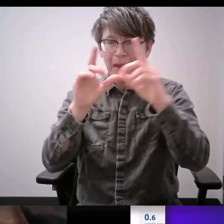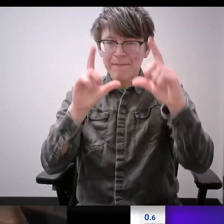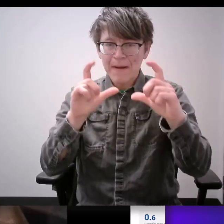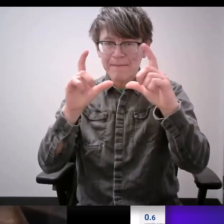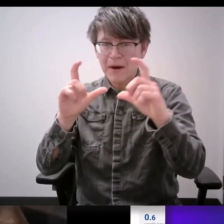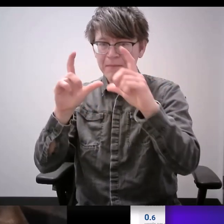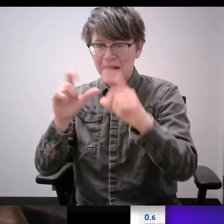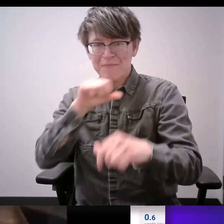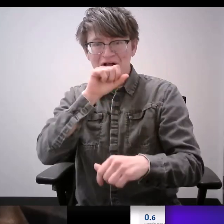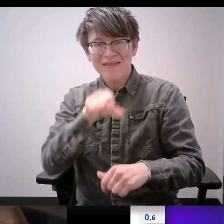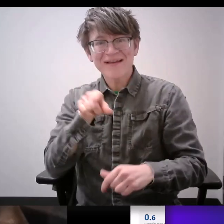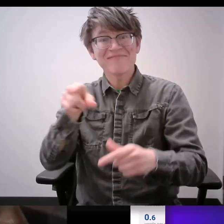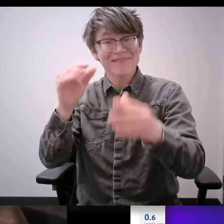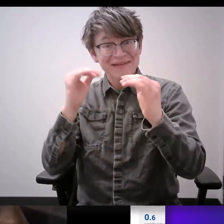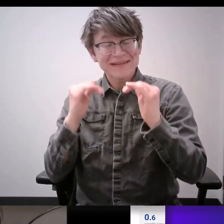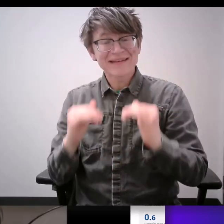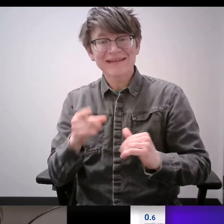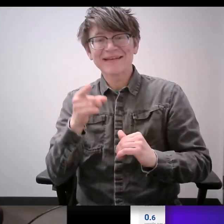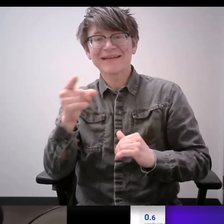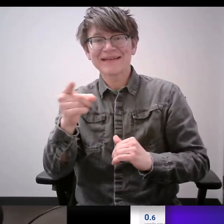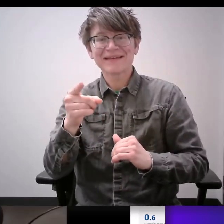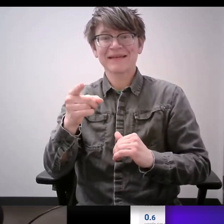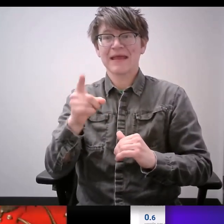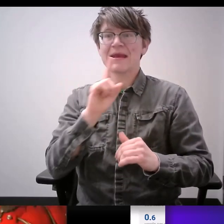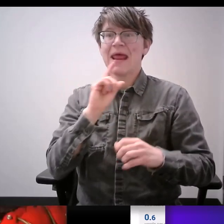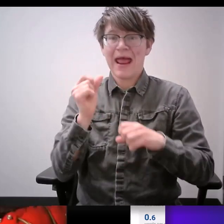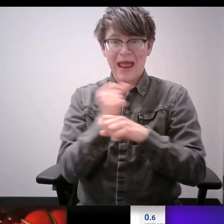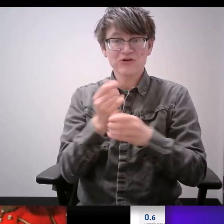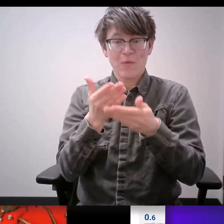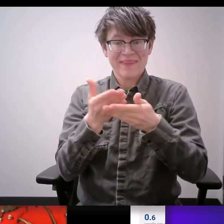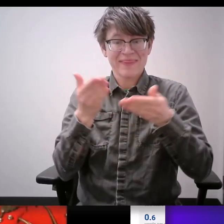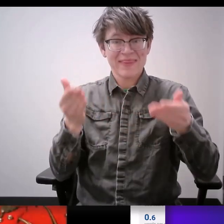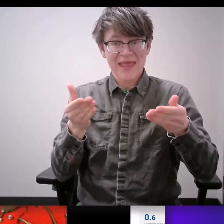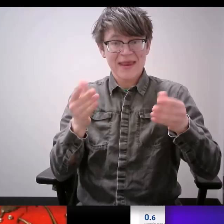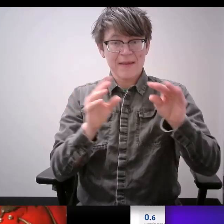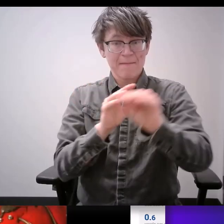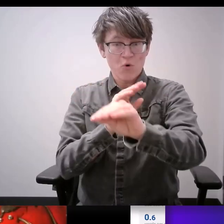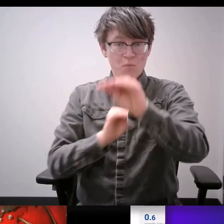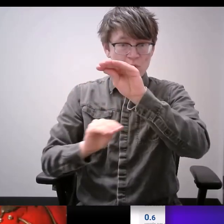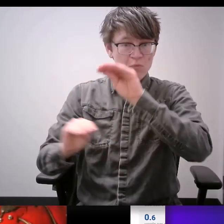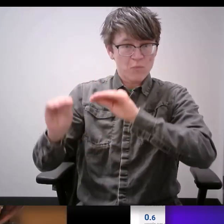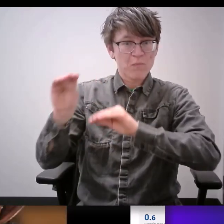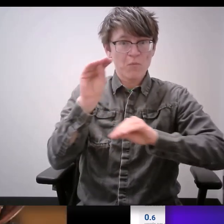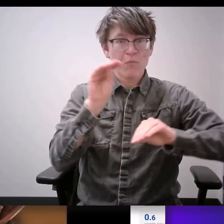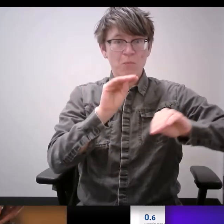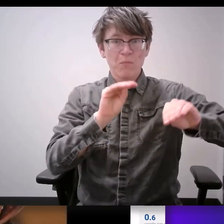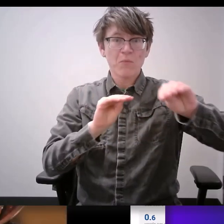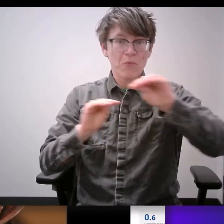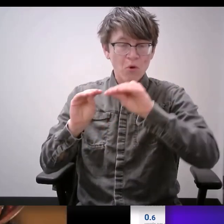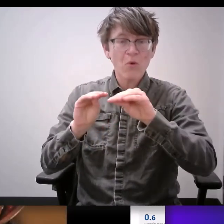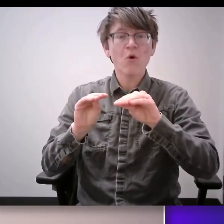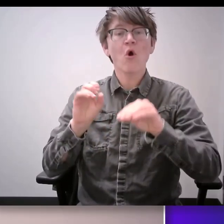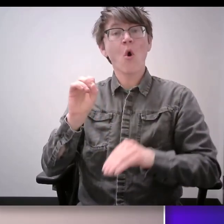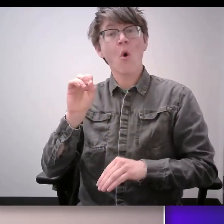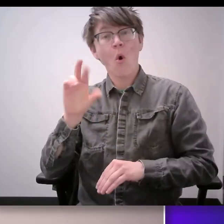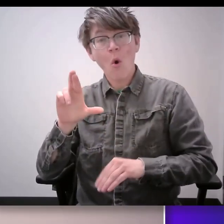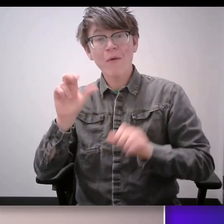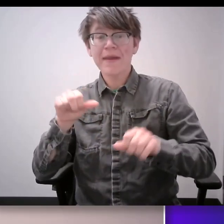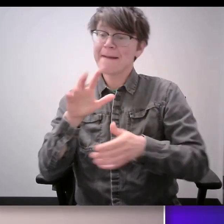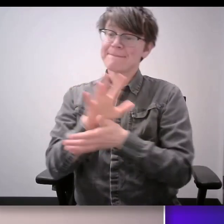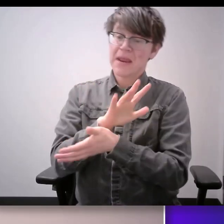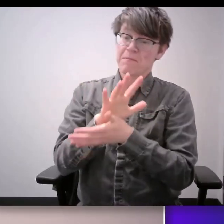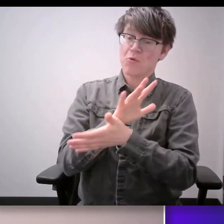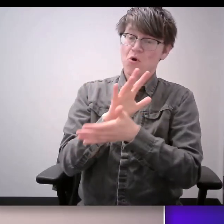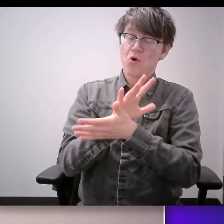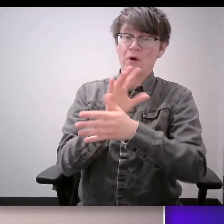this stuff, which is moving objects. Now that would fall under the category of object motion. Or you could take paper cutouts